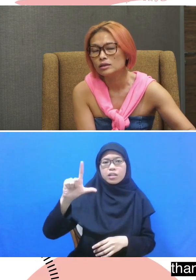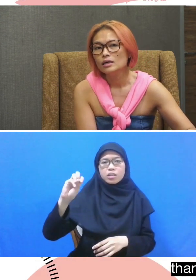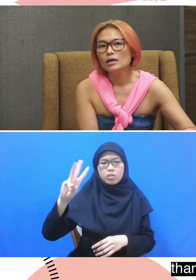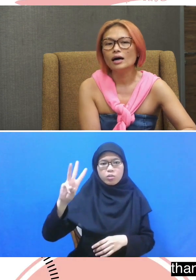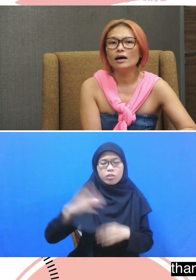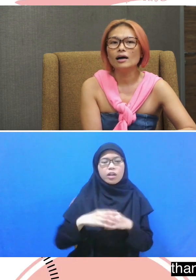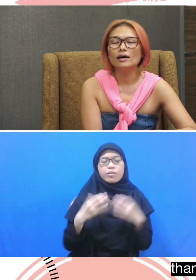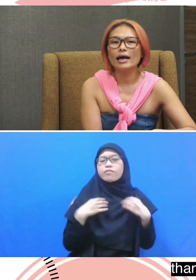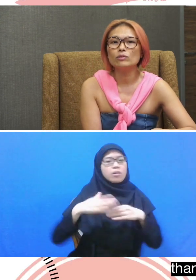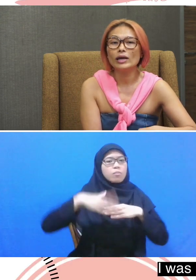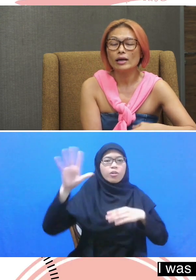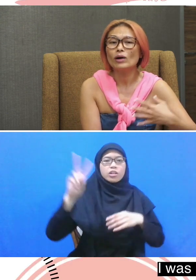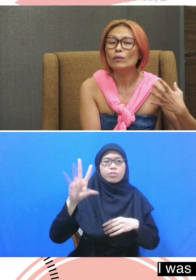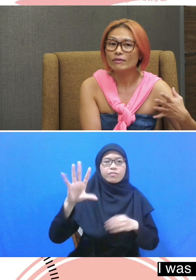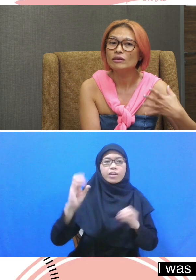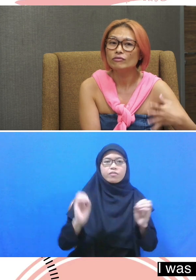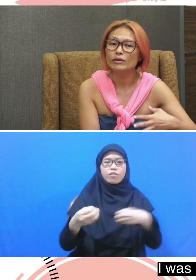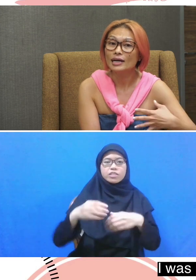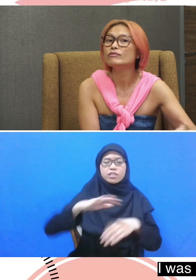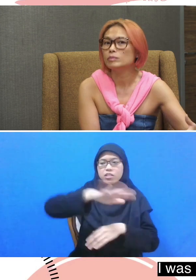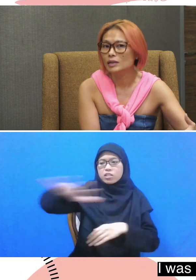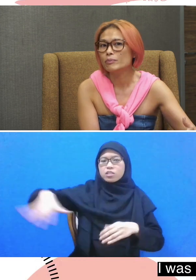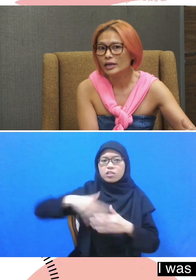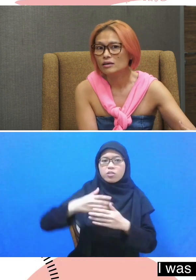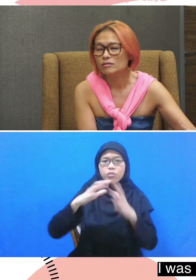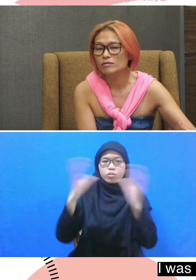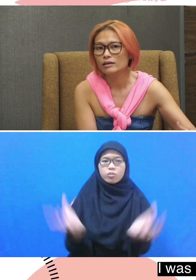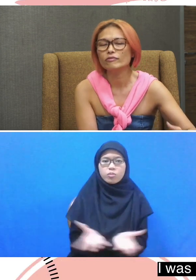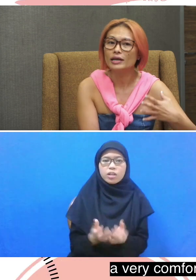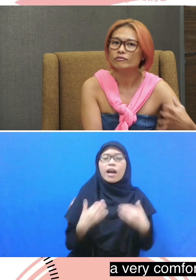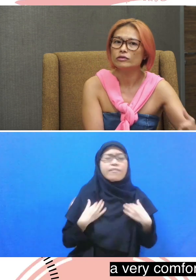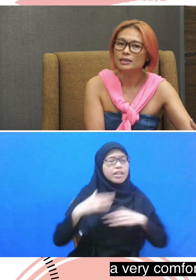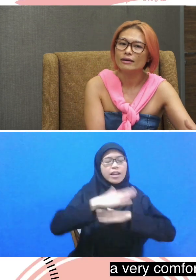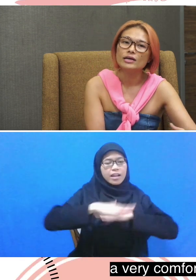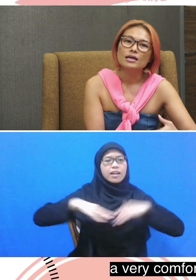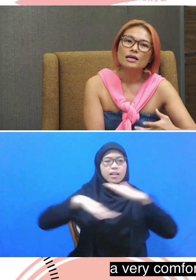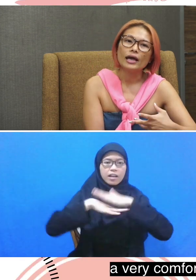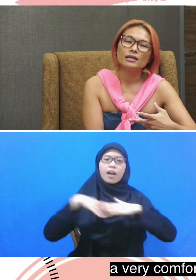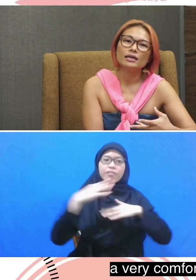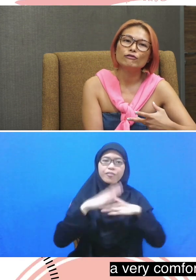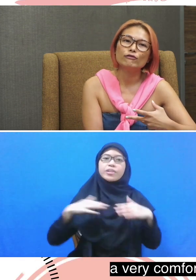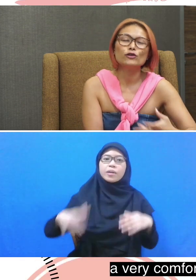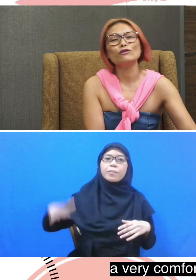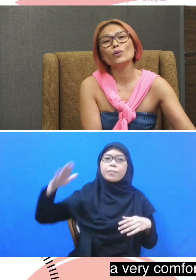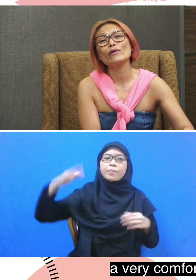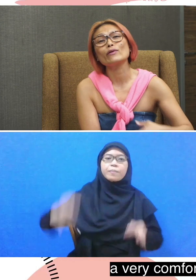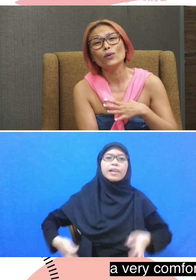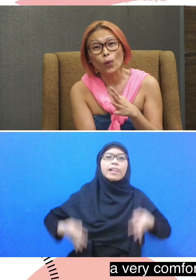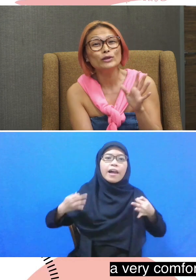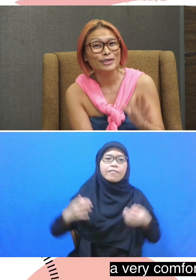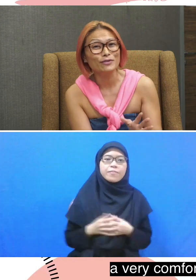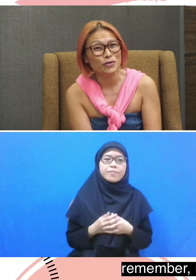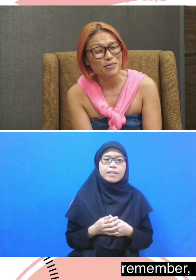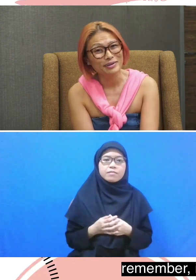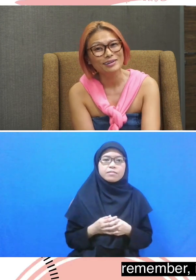world. I was having a very comfortable upbringing, right? Very comfortable life. And if those of you who are